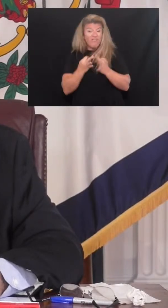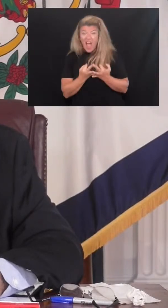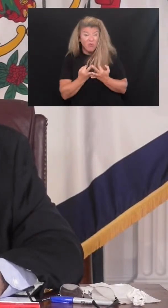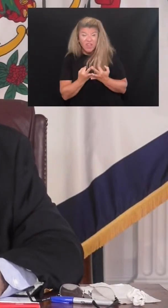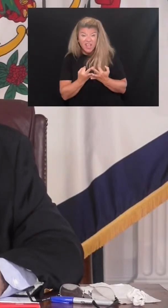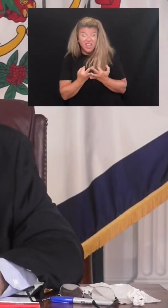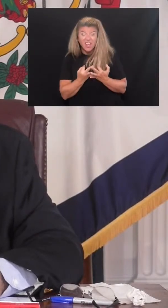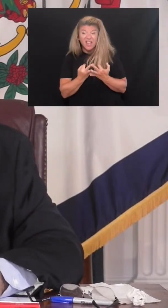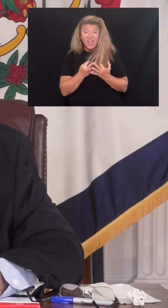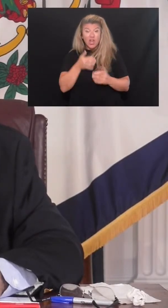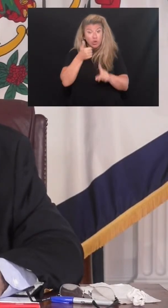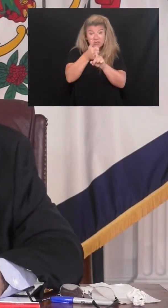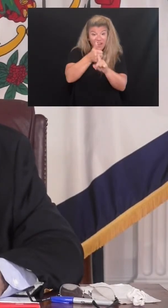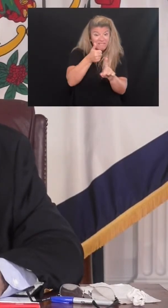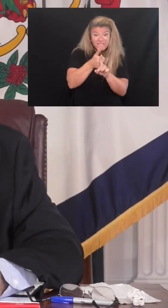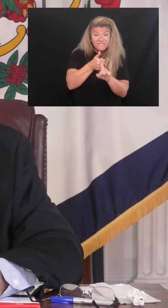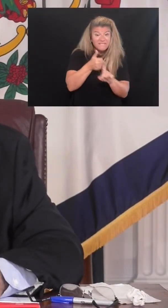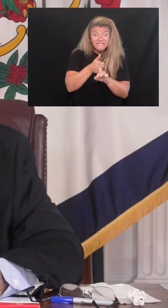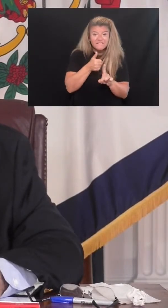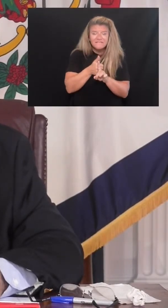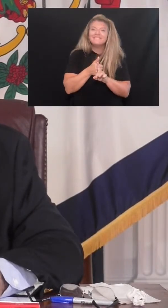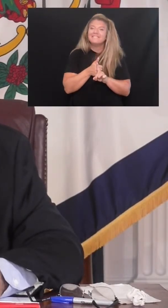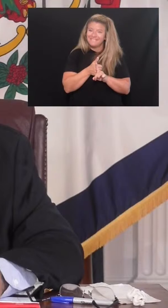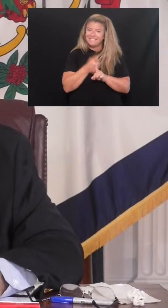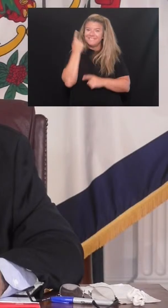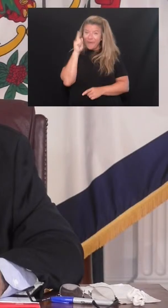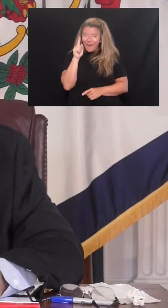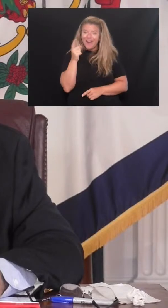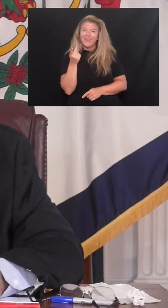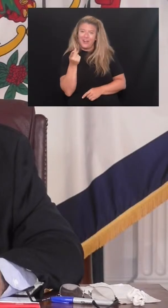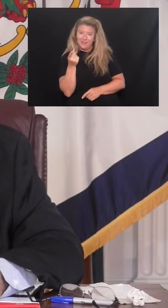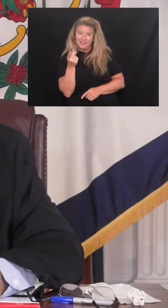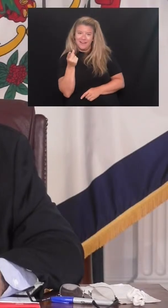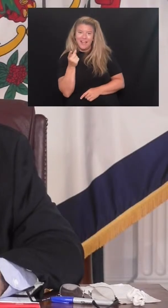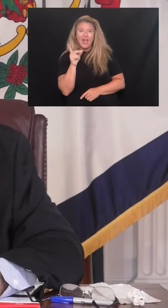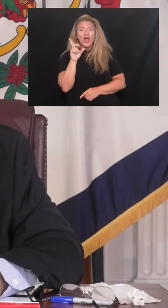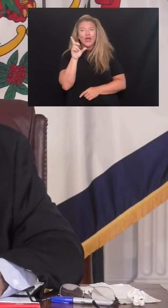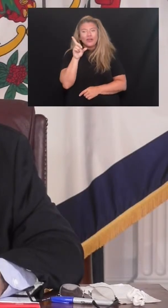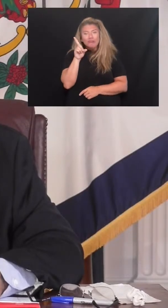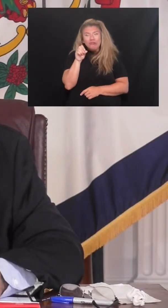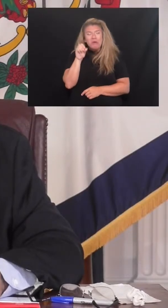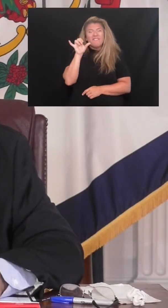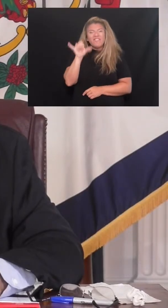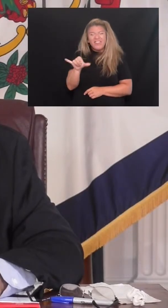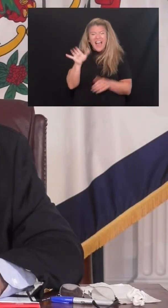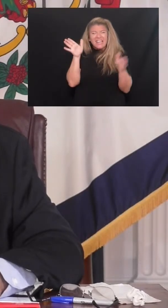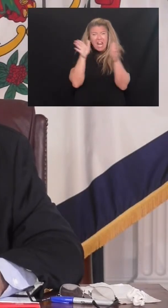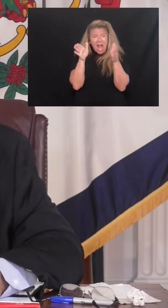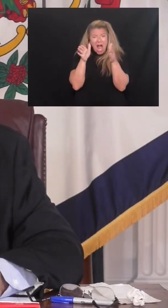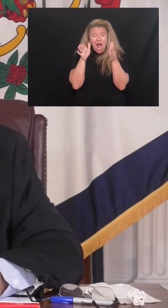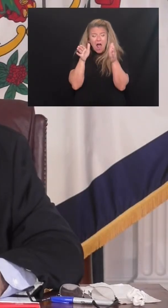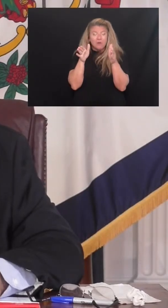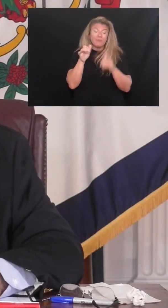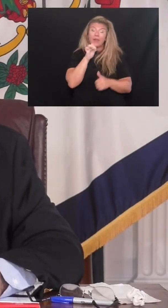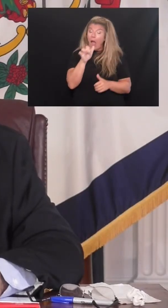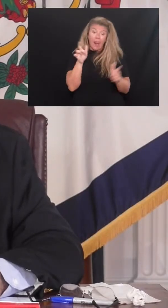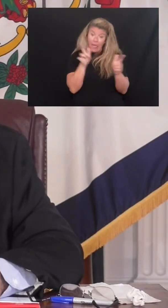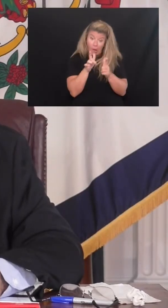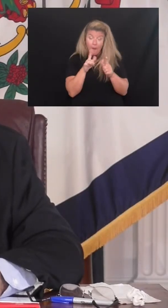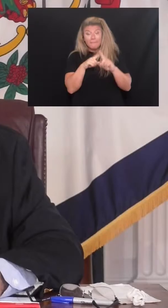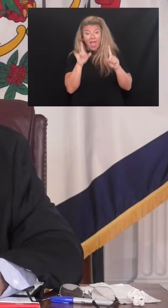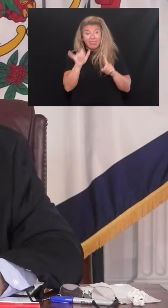if you're not going to do it for yourself, do it for Baby Dog. Do it for that little rascal, and not little, but that little